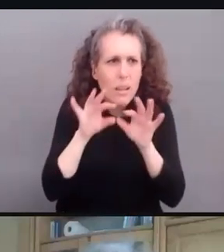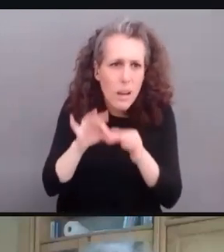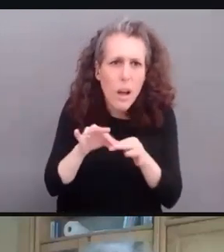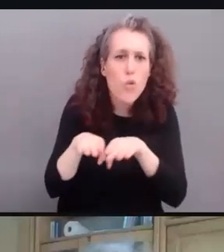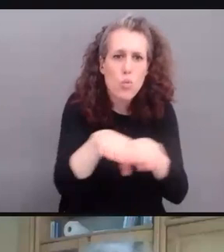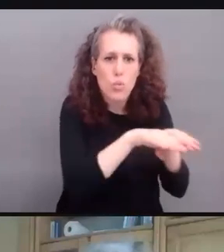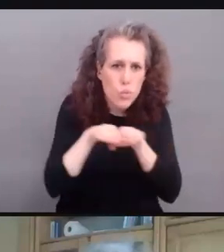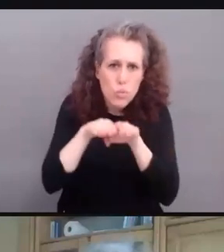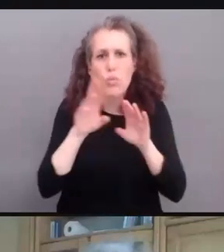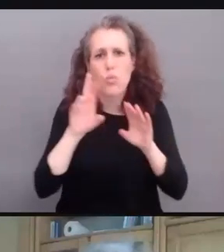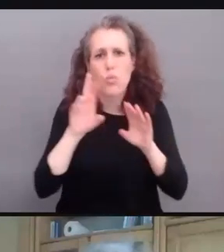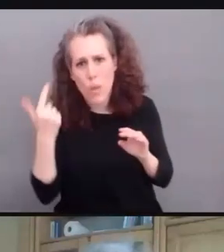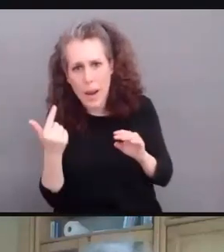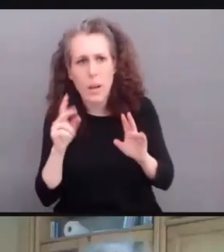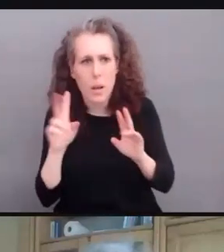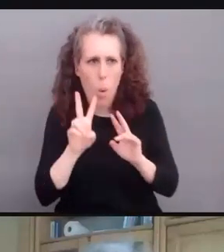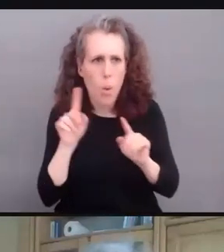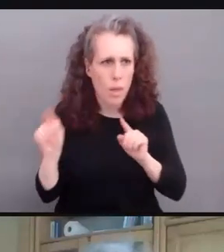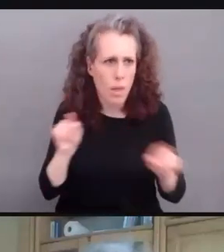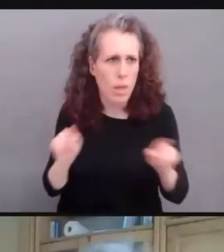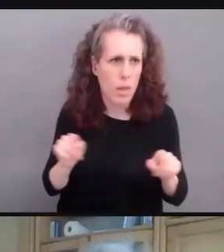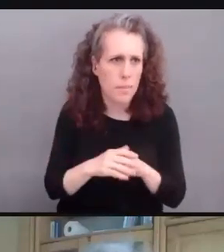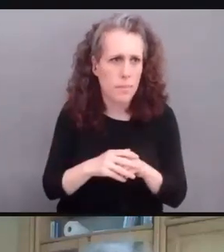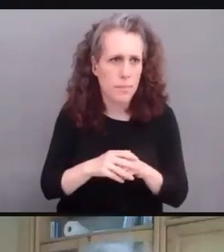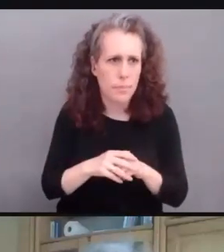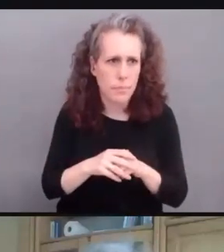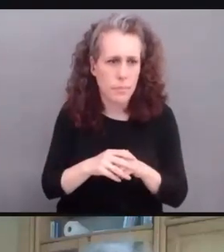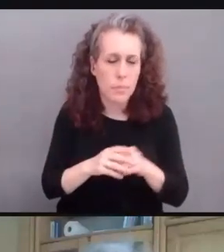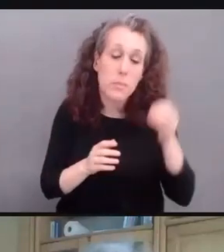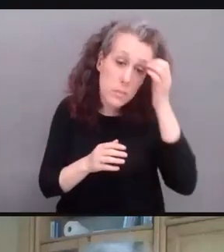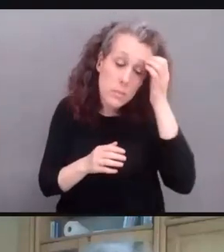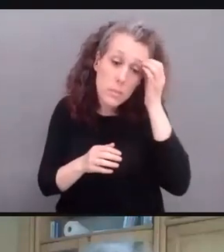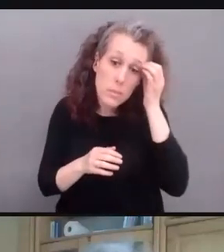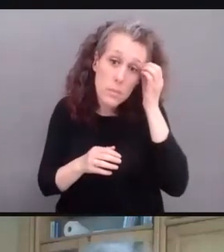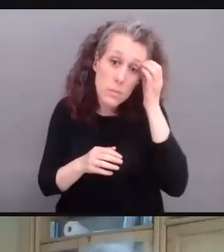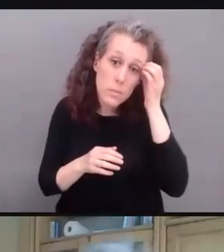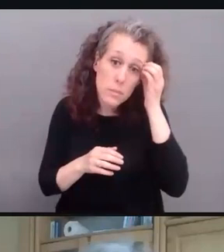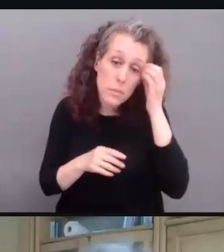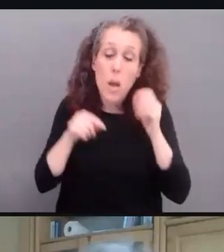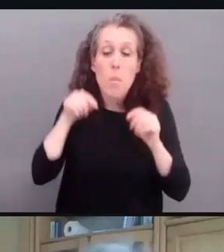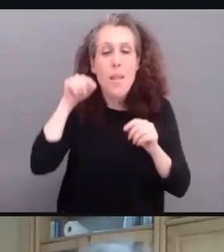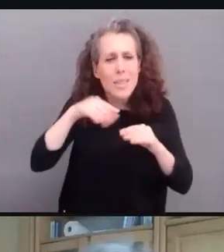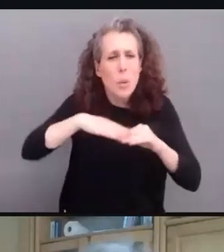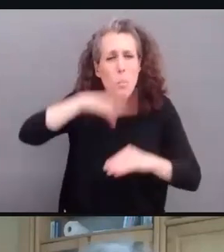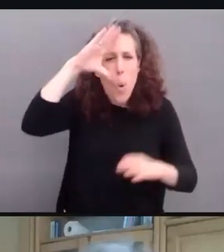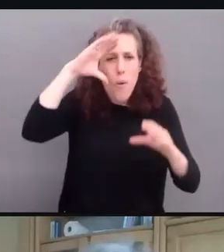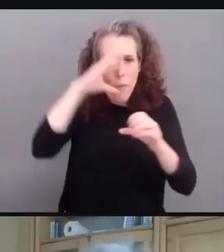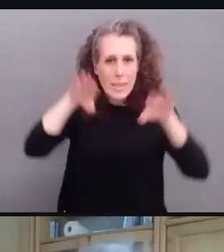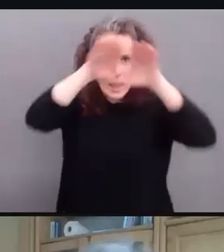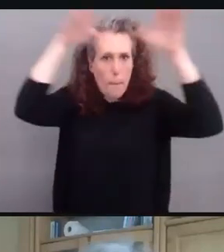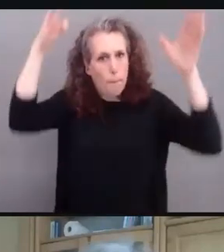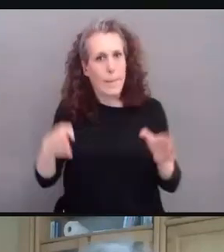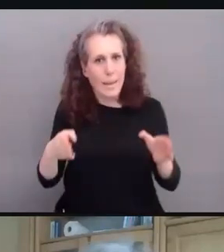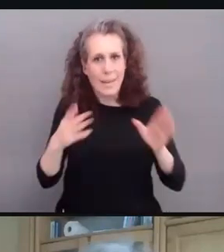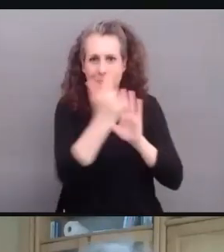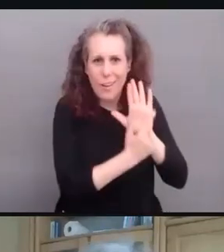mentioned before, that this subject is dealt with mainly in building regulations. So it is the best